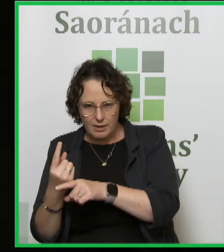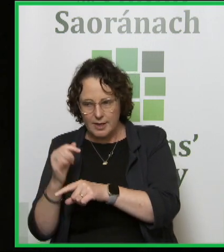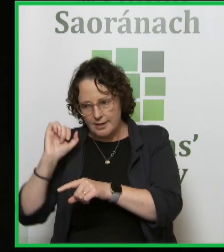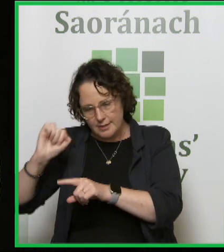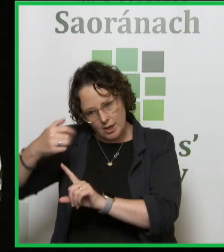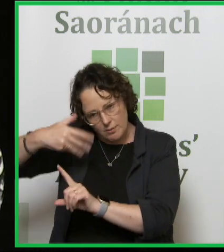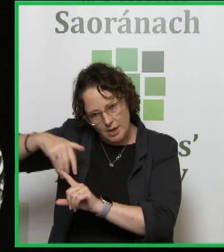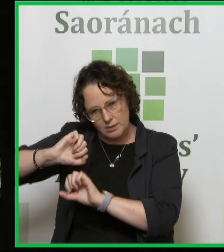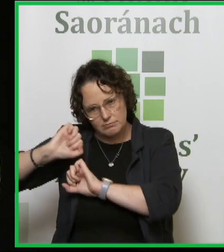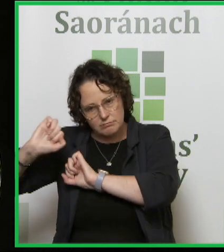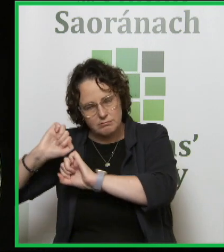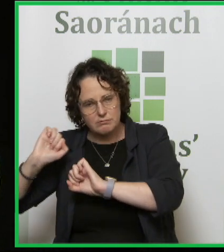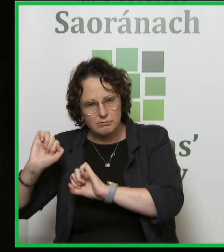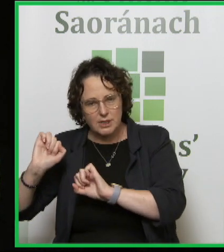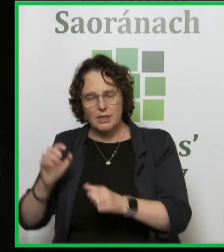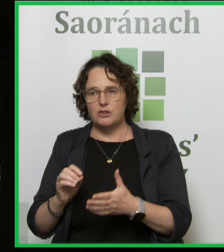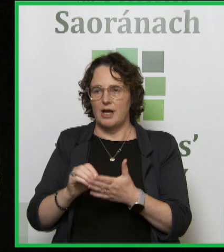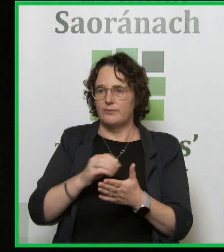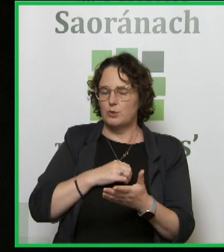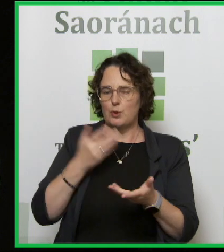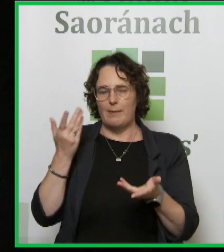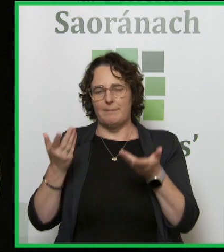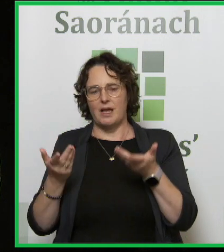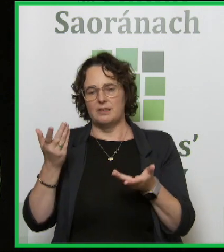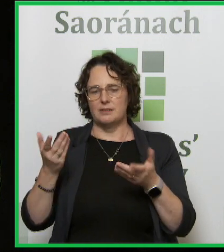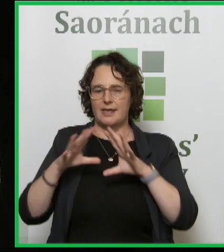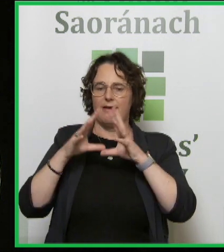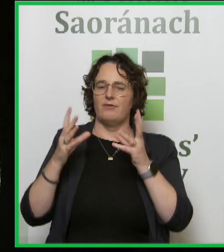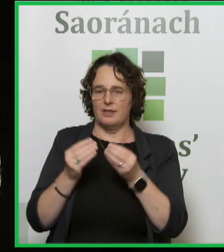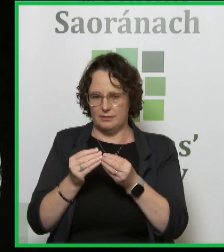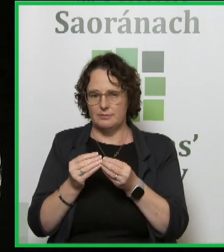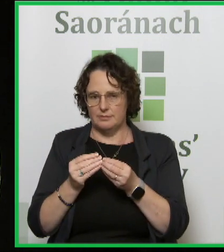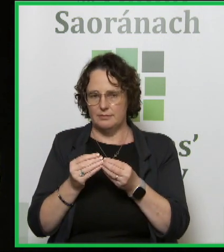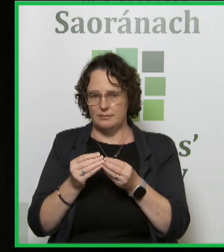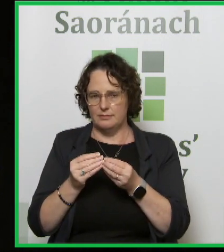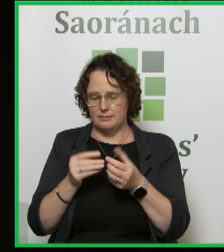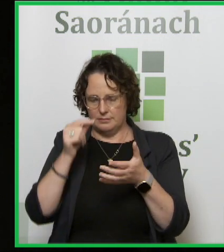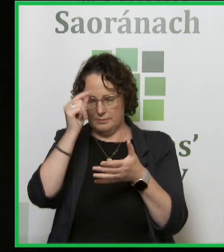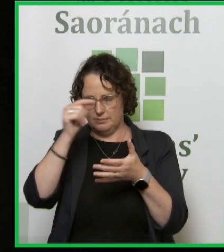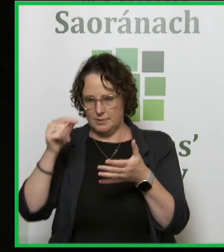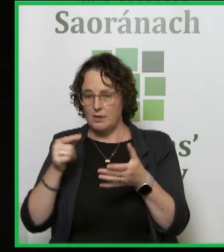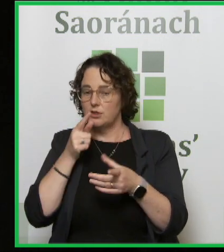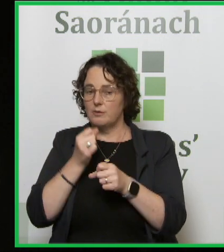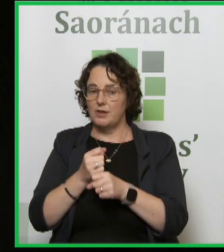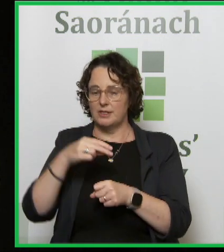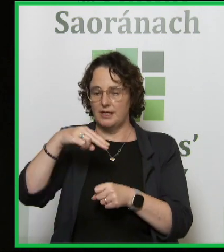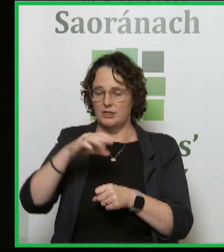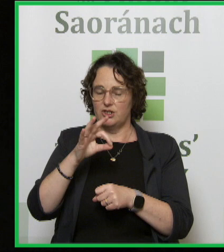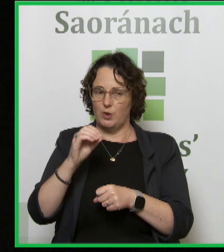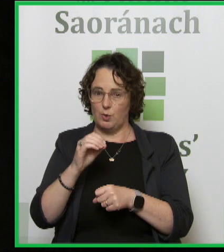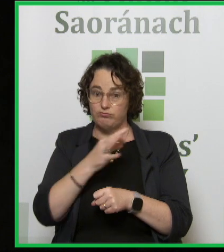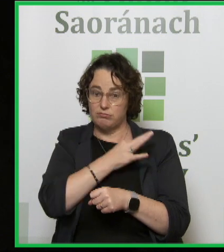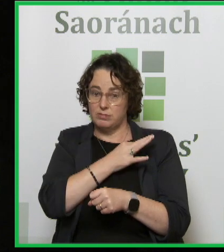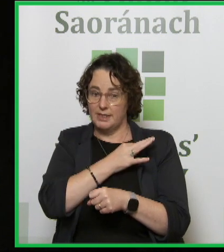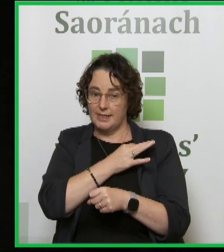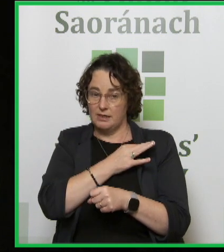from. So you're trying to balance all of those factors. When we talk about NGOs good,